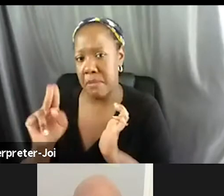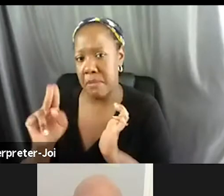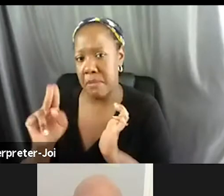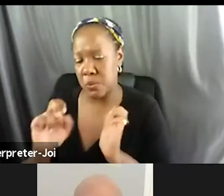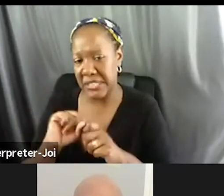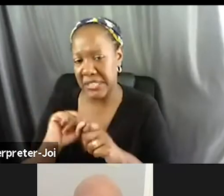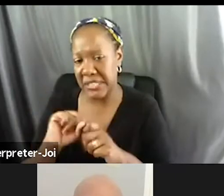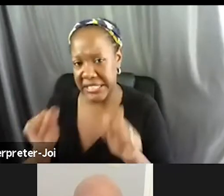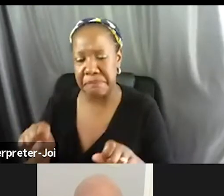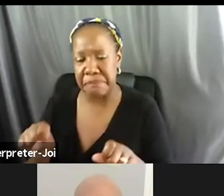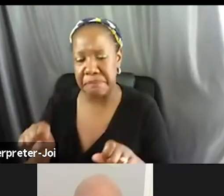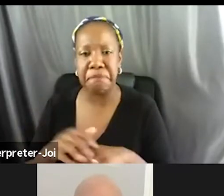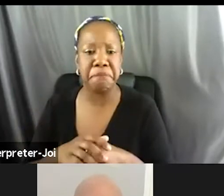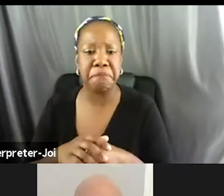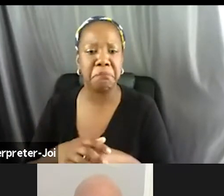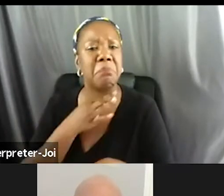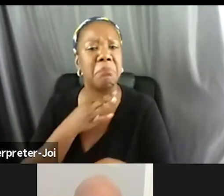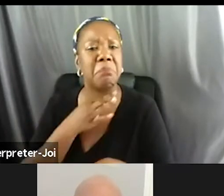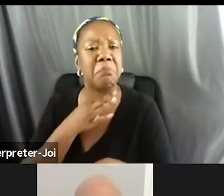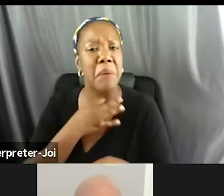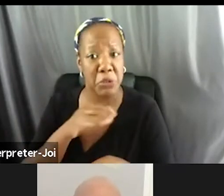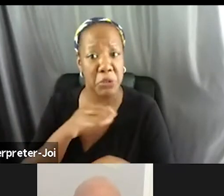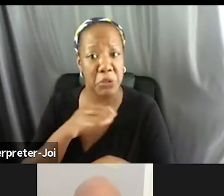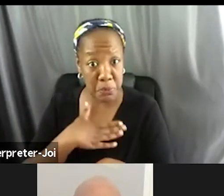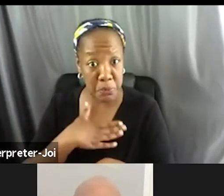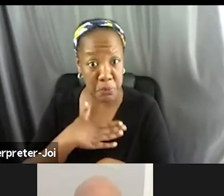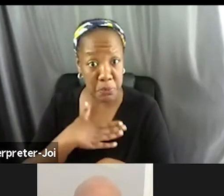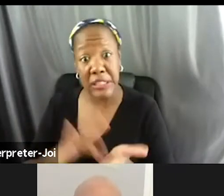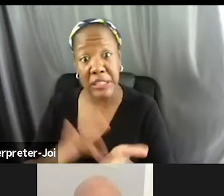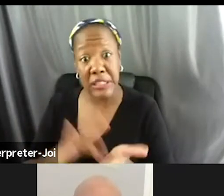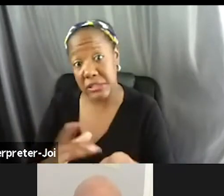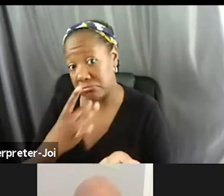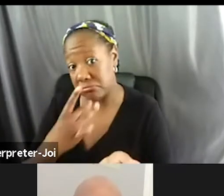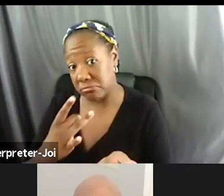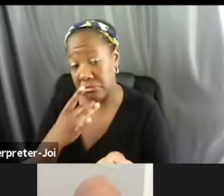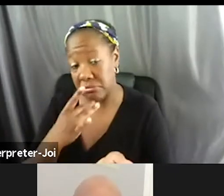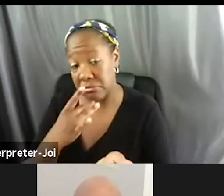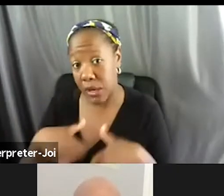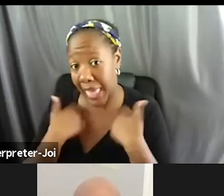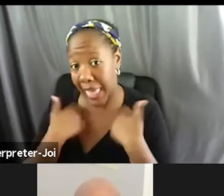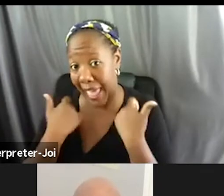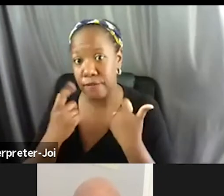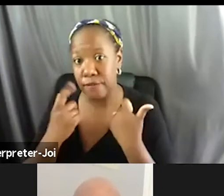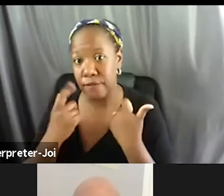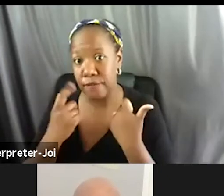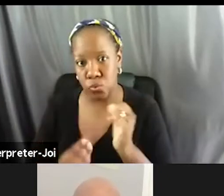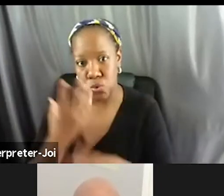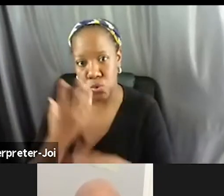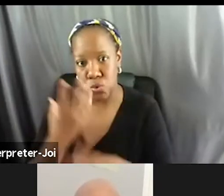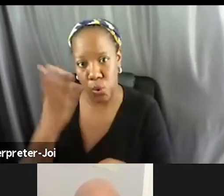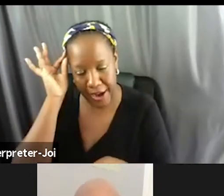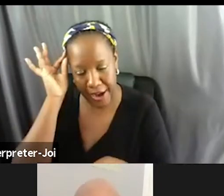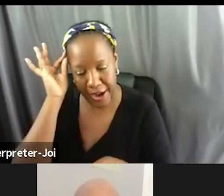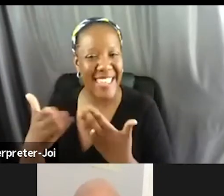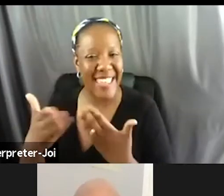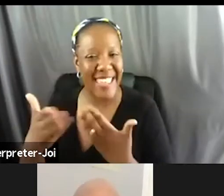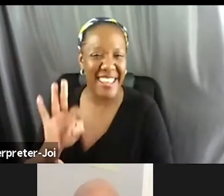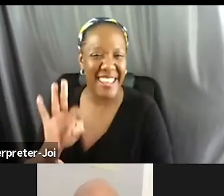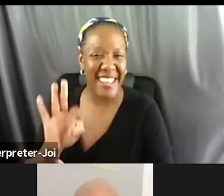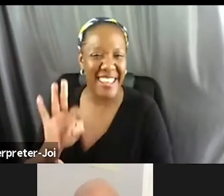guys. This question is, would you take lifelong meds to regrow your hair if it was an option, even with their potential